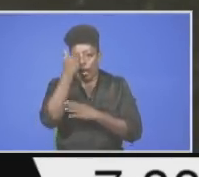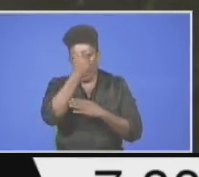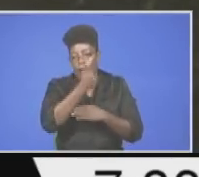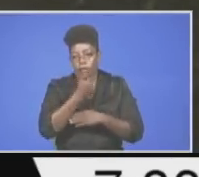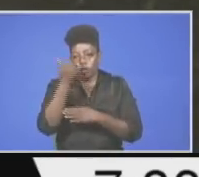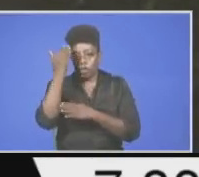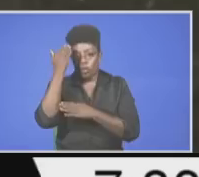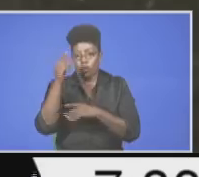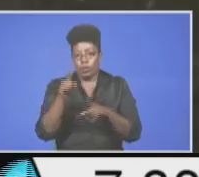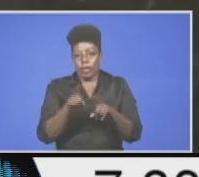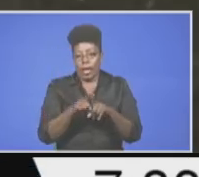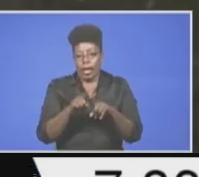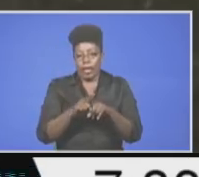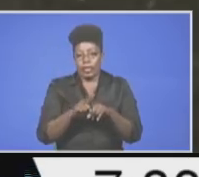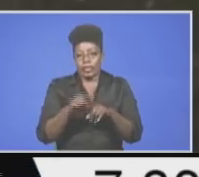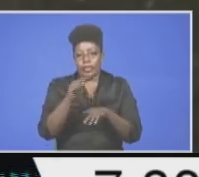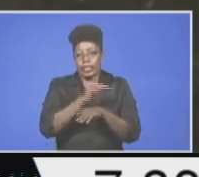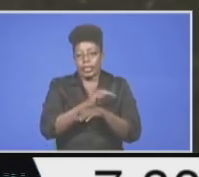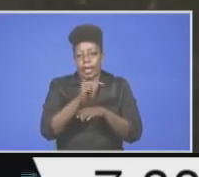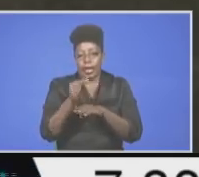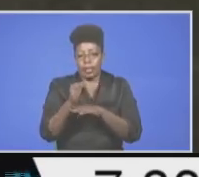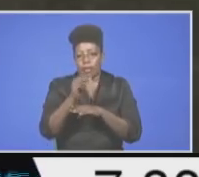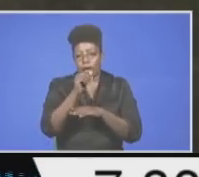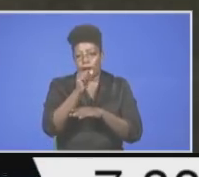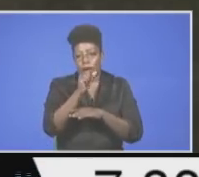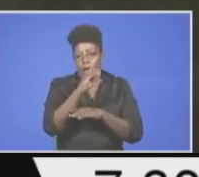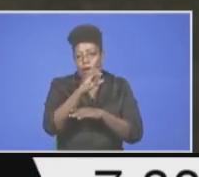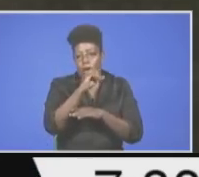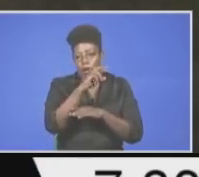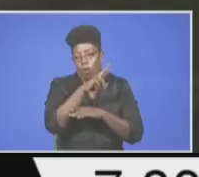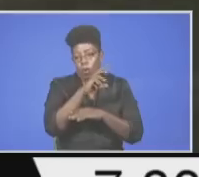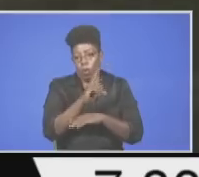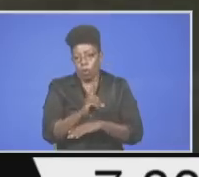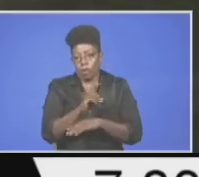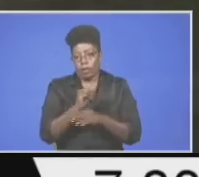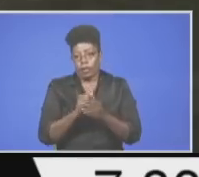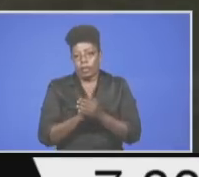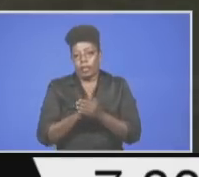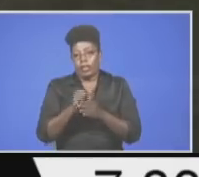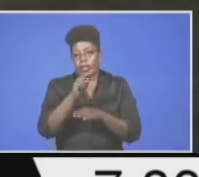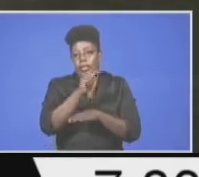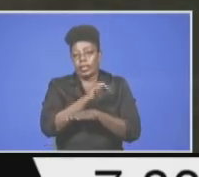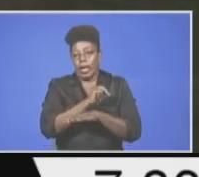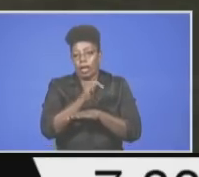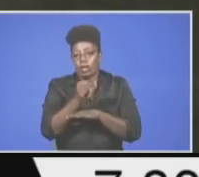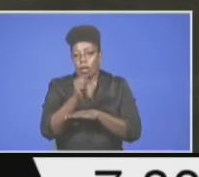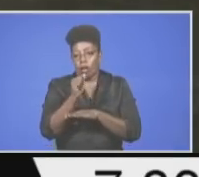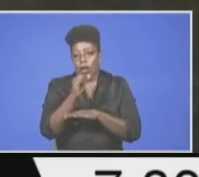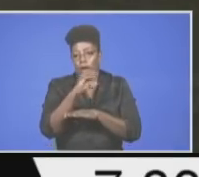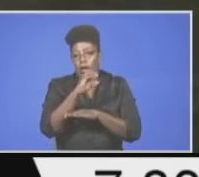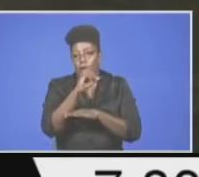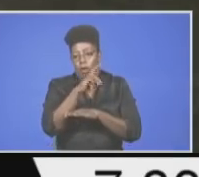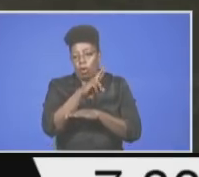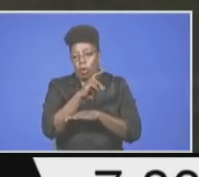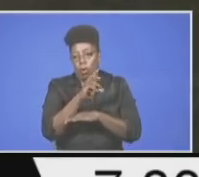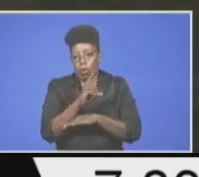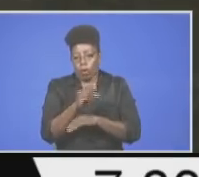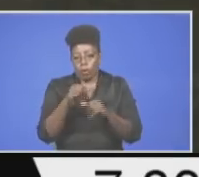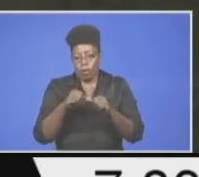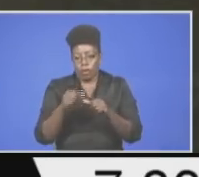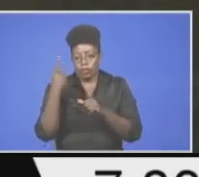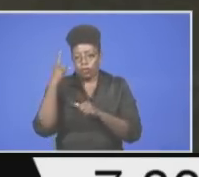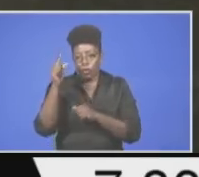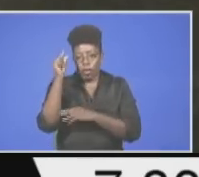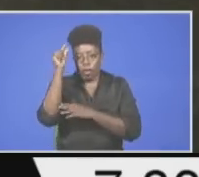also known as the Nassau Accord. The Nassau Accord pressed for the then government